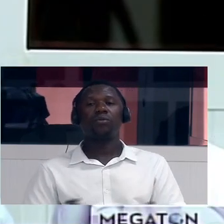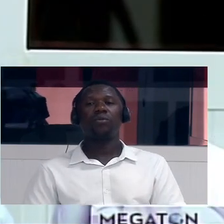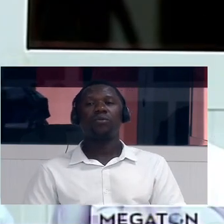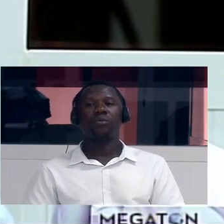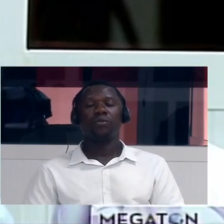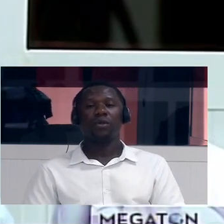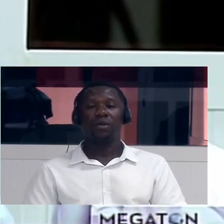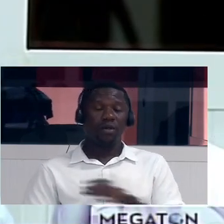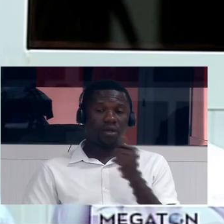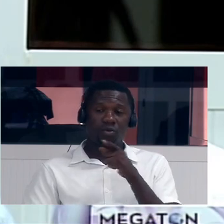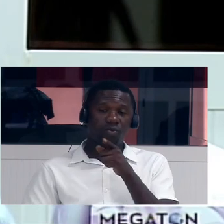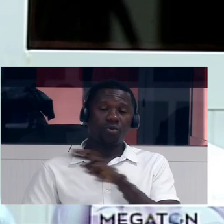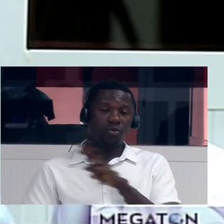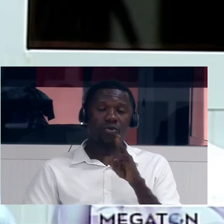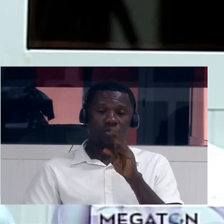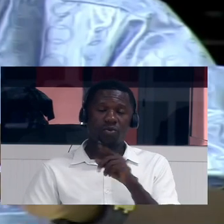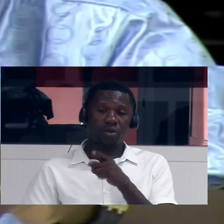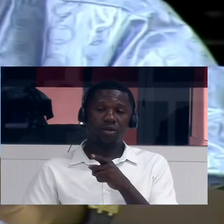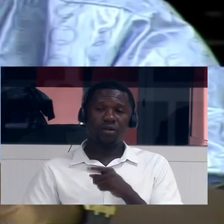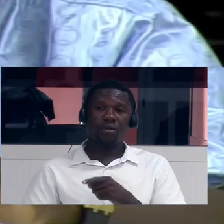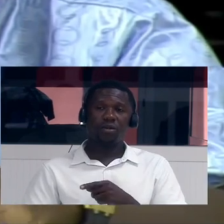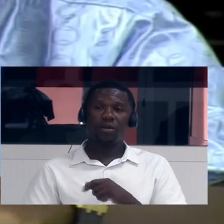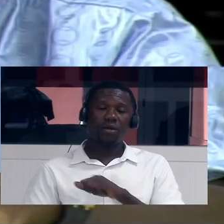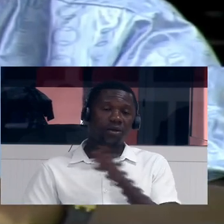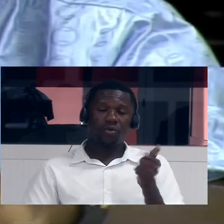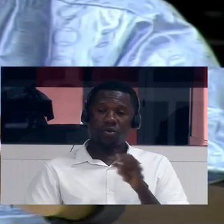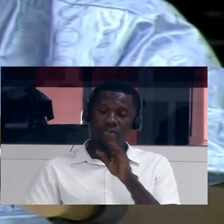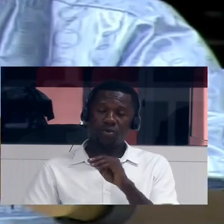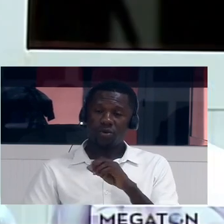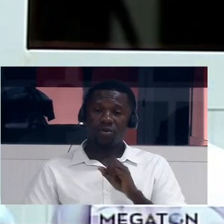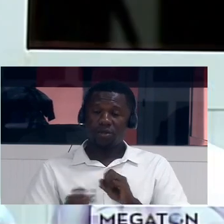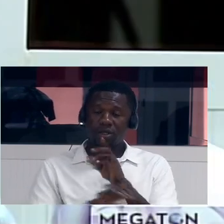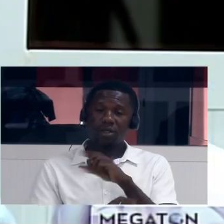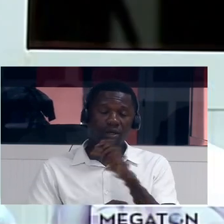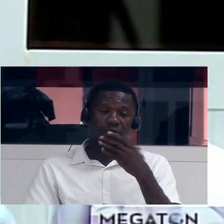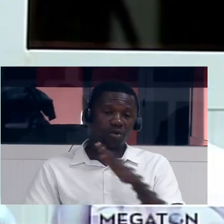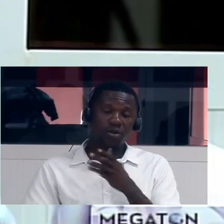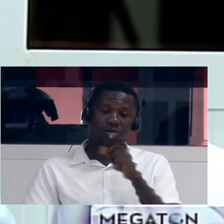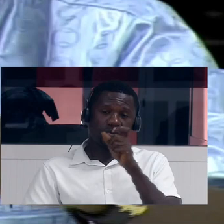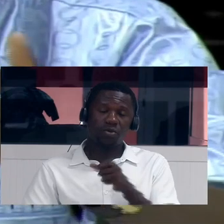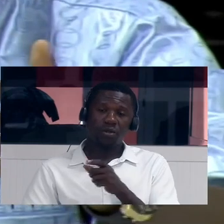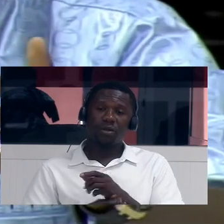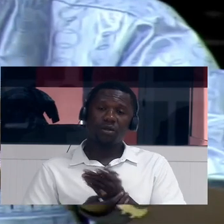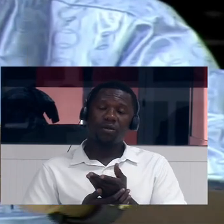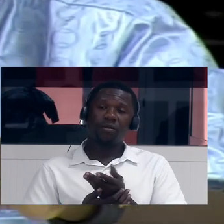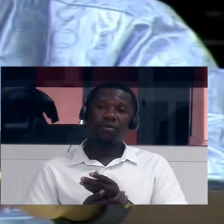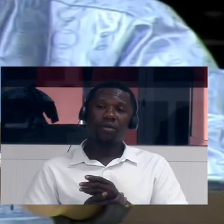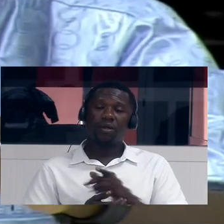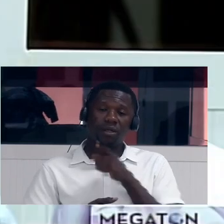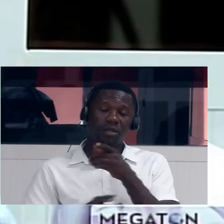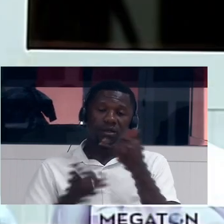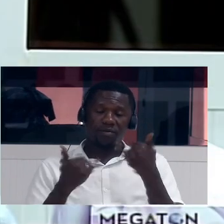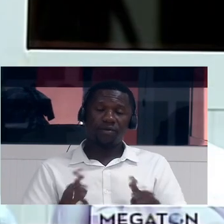And you did not do it? I did not do that. You did not order anybody to do it? No, I did not. And that is a